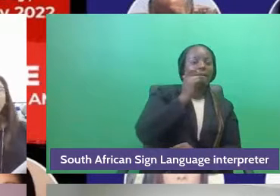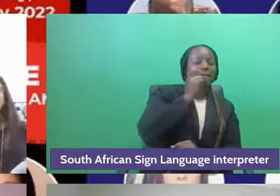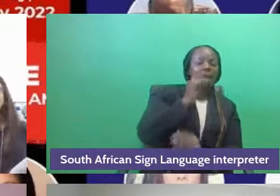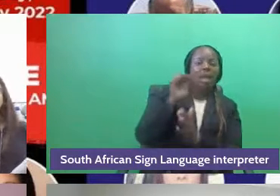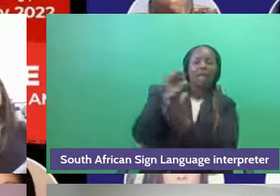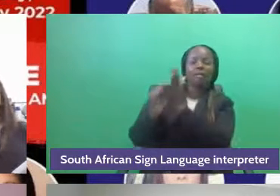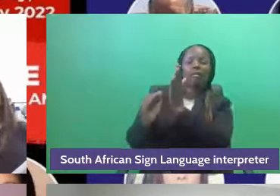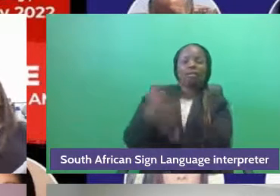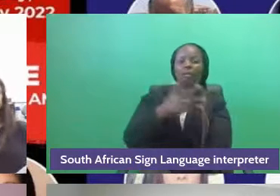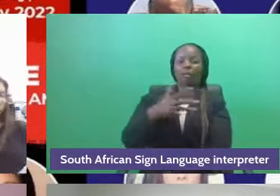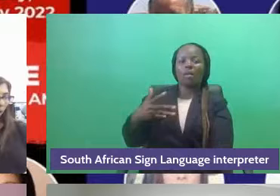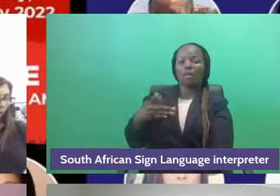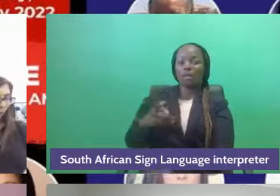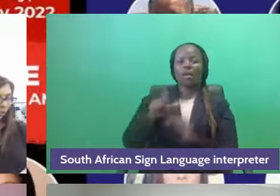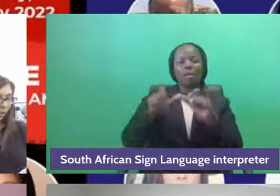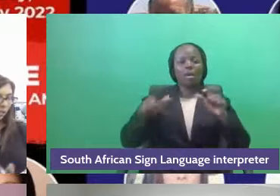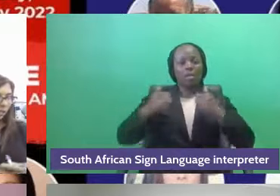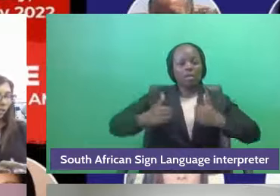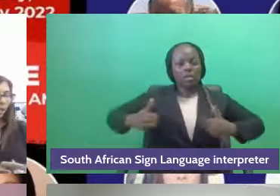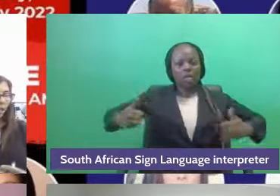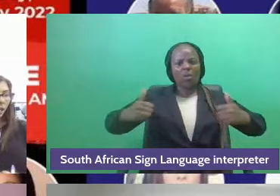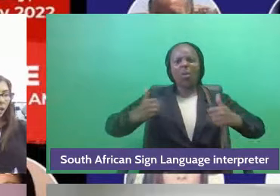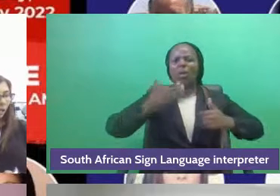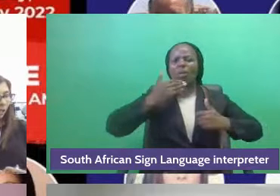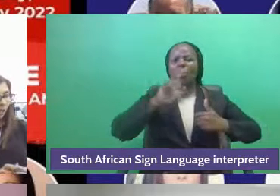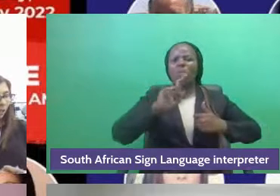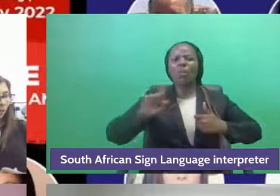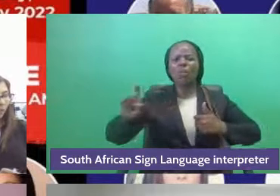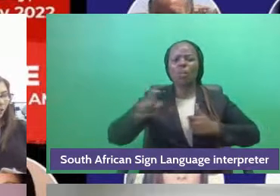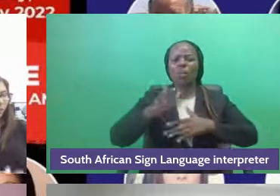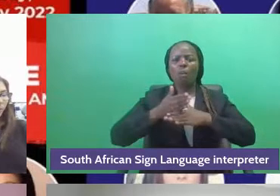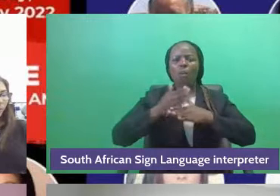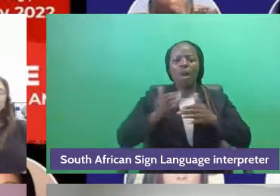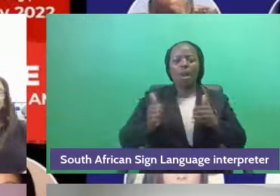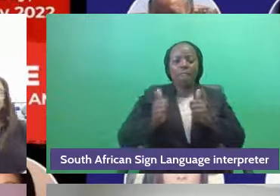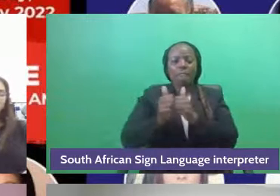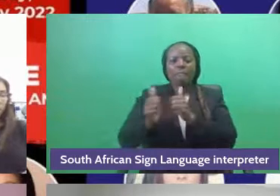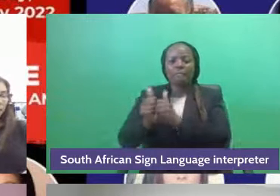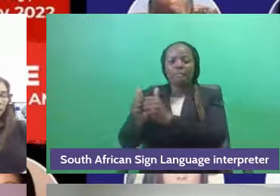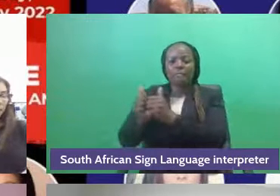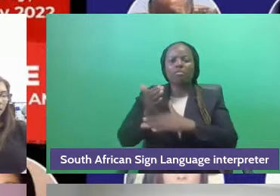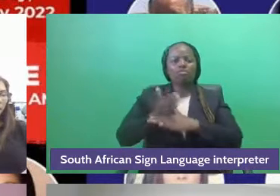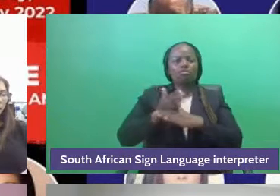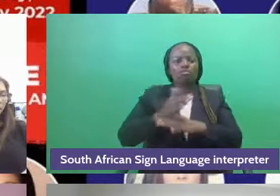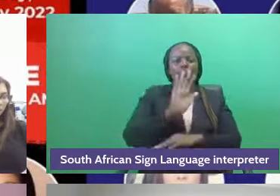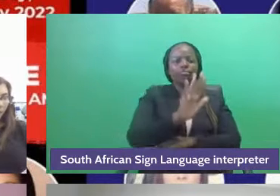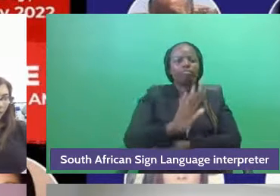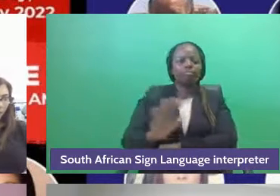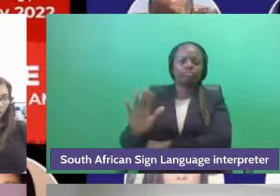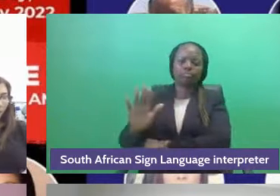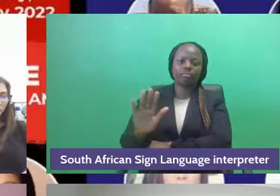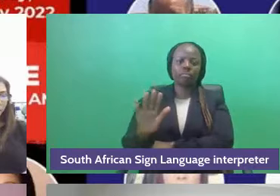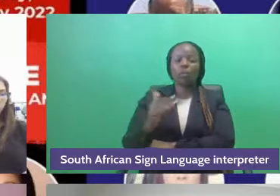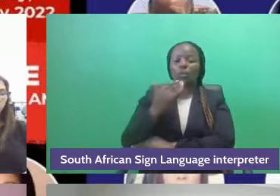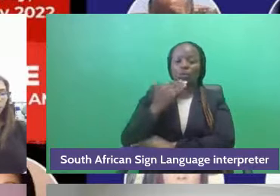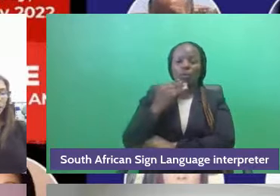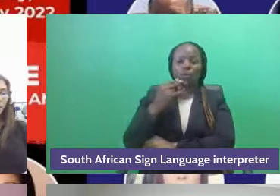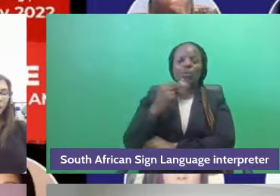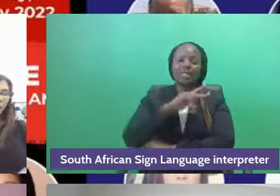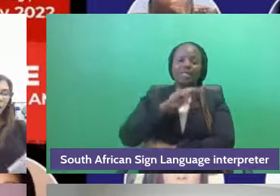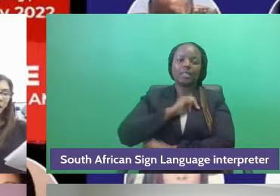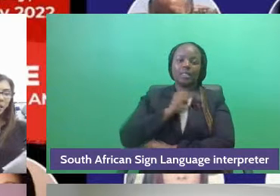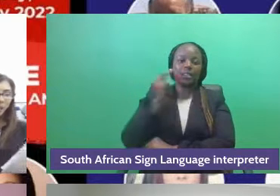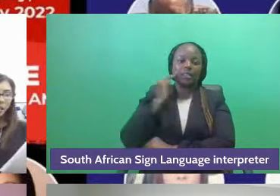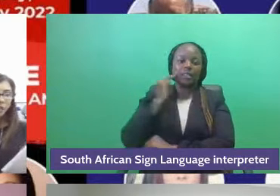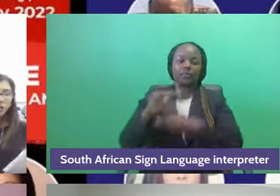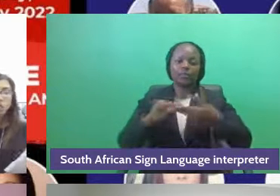relevant stakeholders are, and their roles. Okay, the program basically, KZNDA invites guests again who are